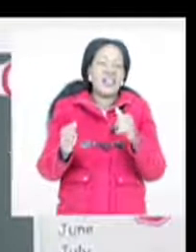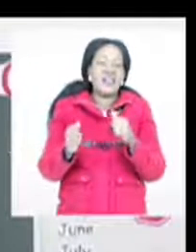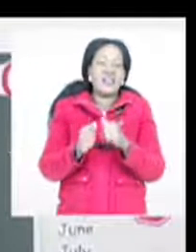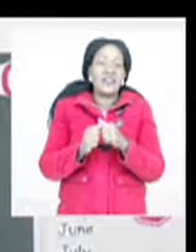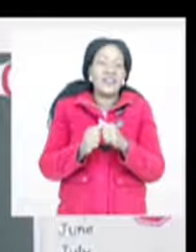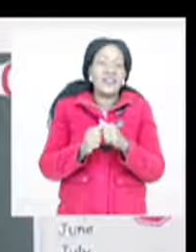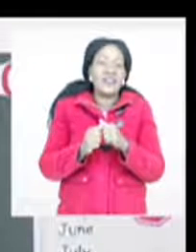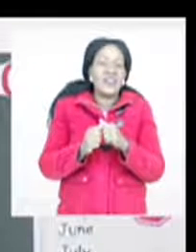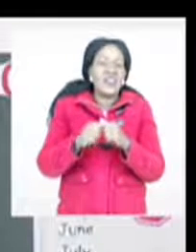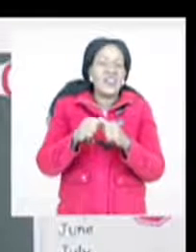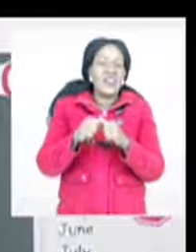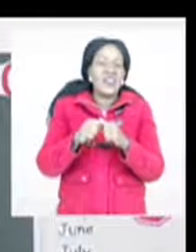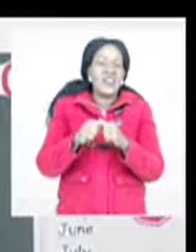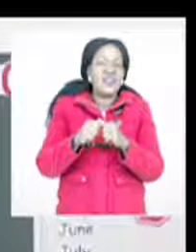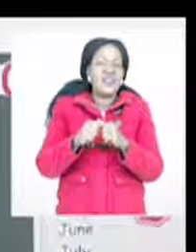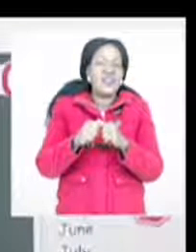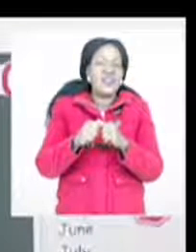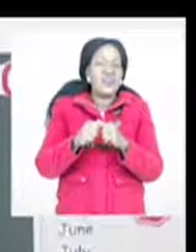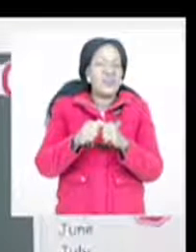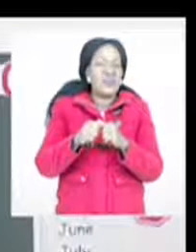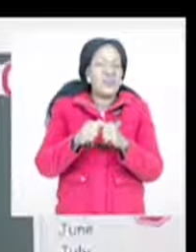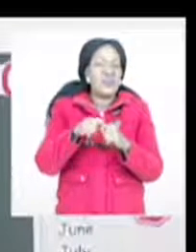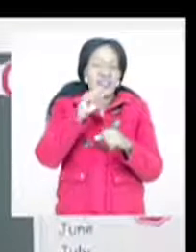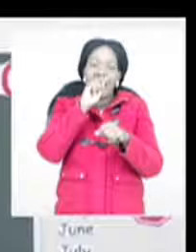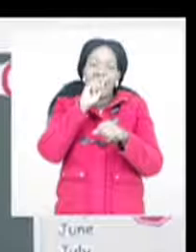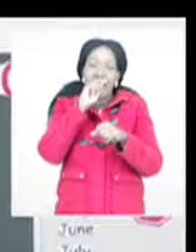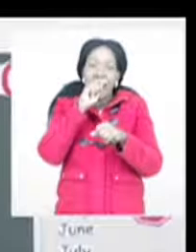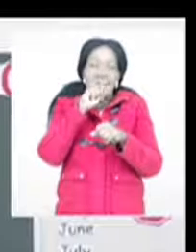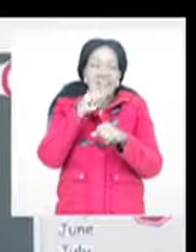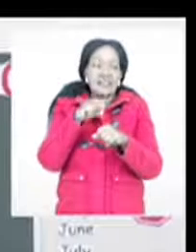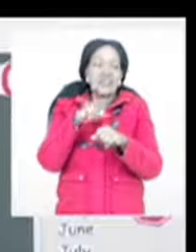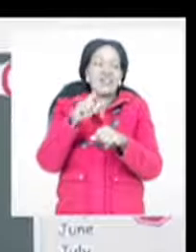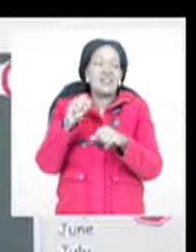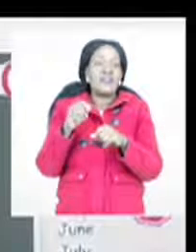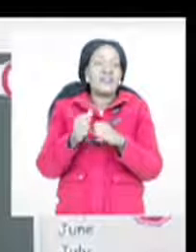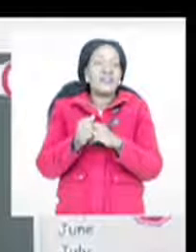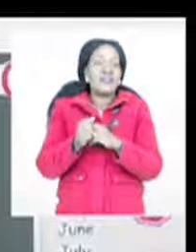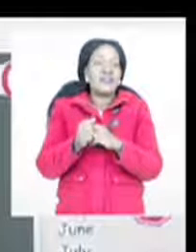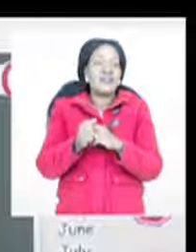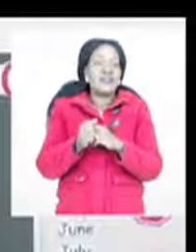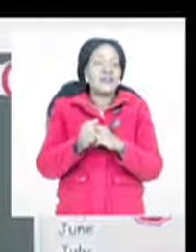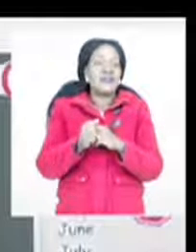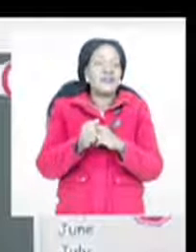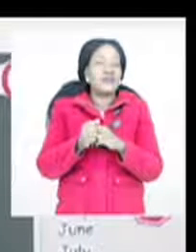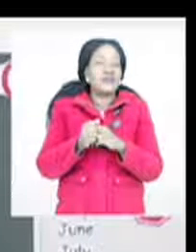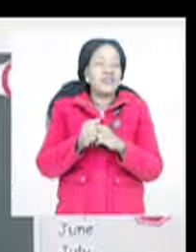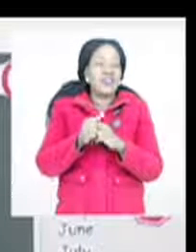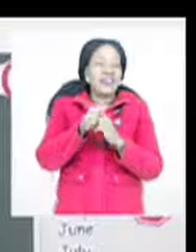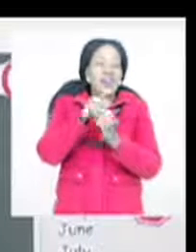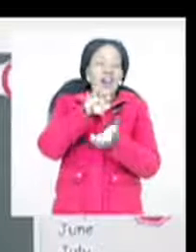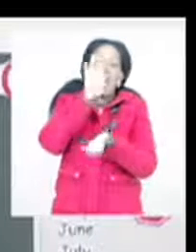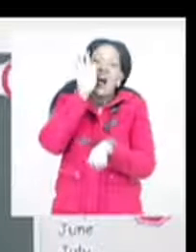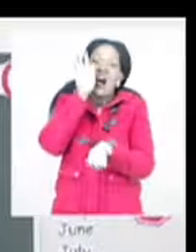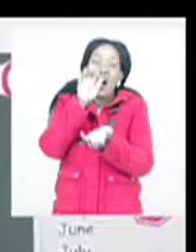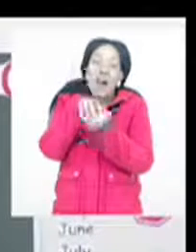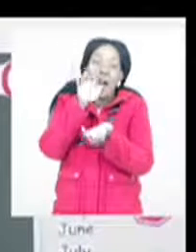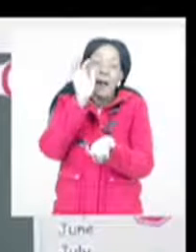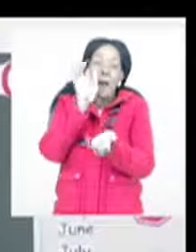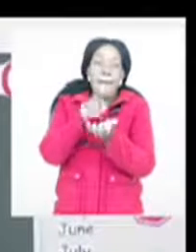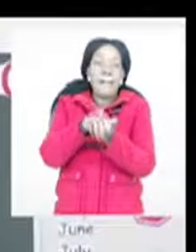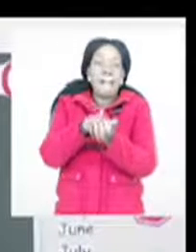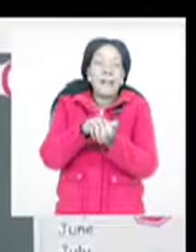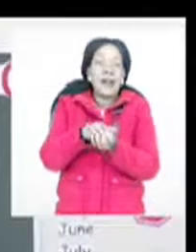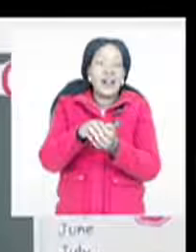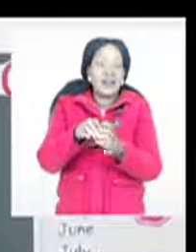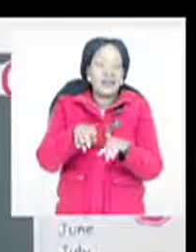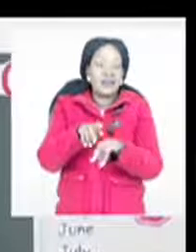have mammals and we have birds. Now let's look at the ones that I have here. I have a crocodile, I have a